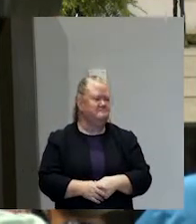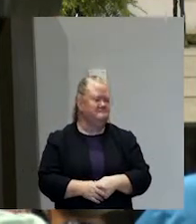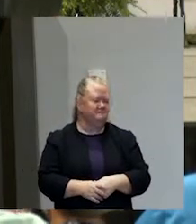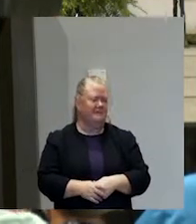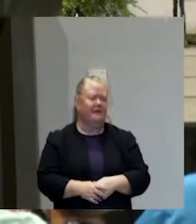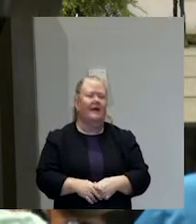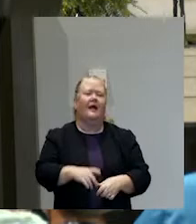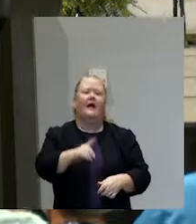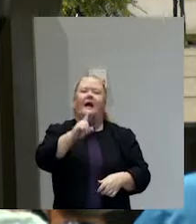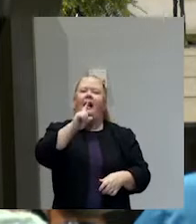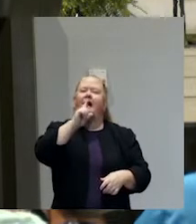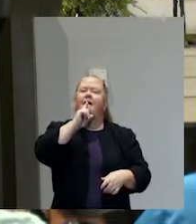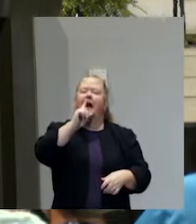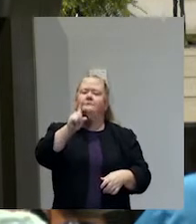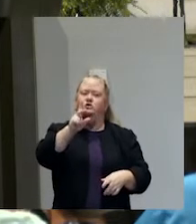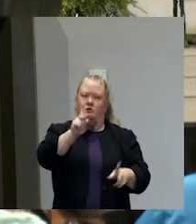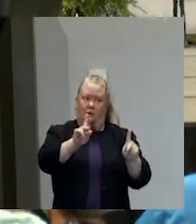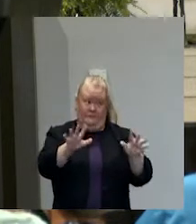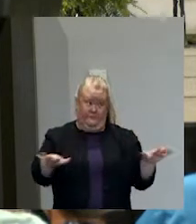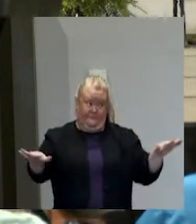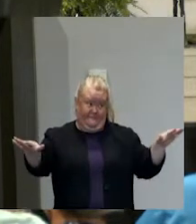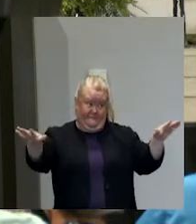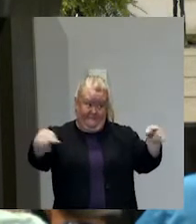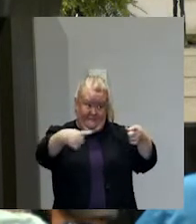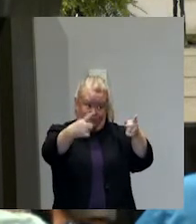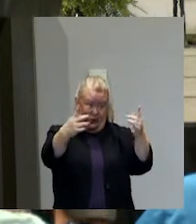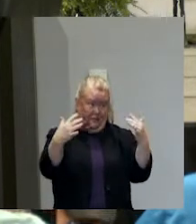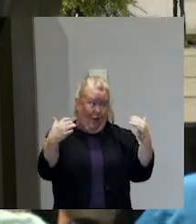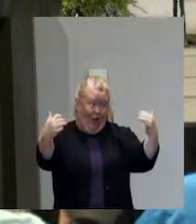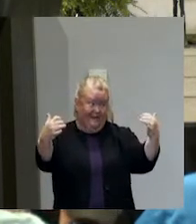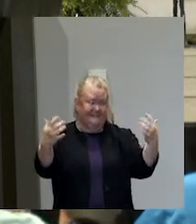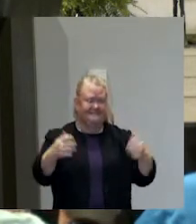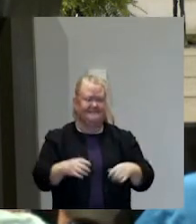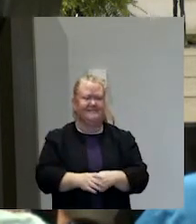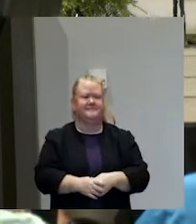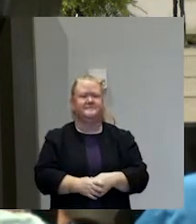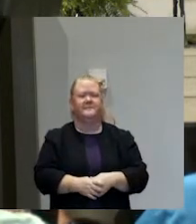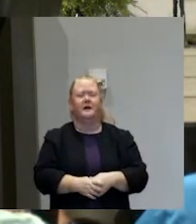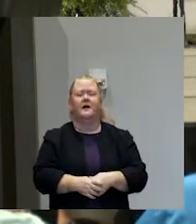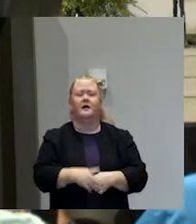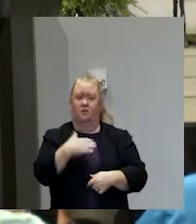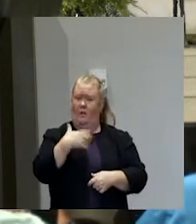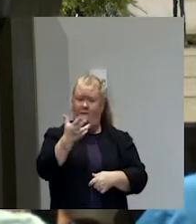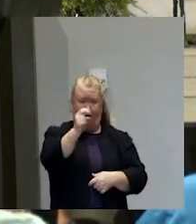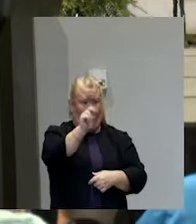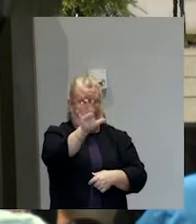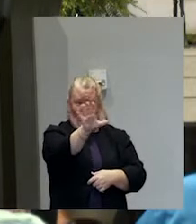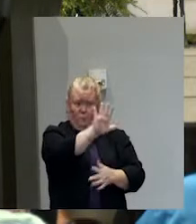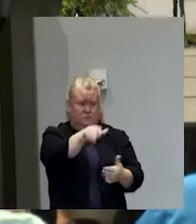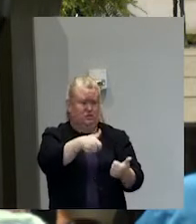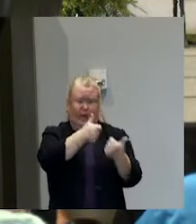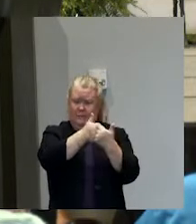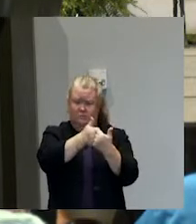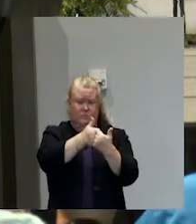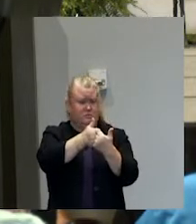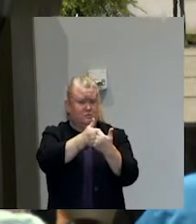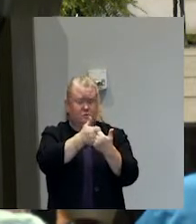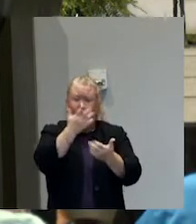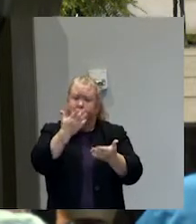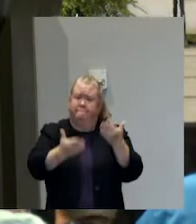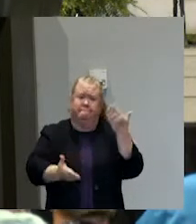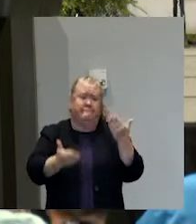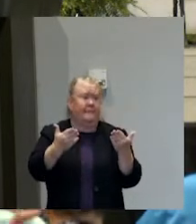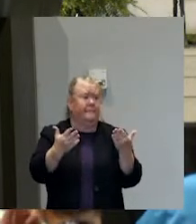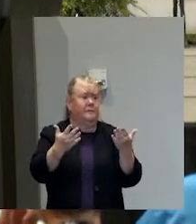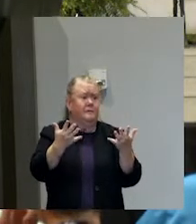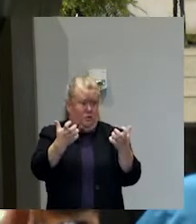I'm sure there are folks out in the audience that have their own respective challenges, but maybe want to